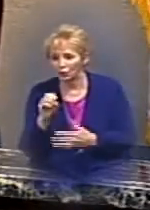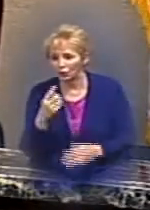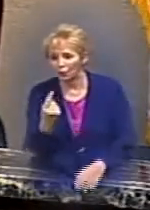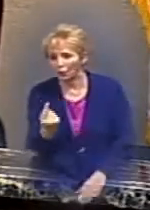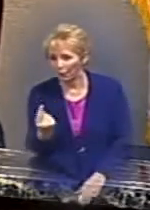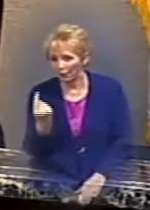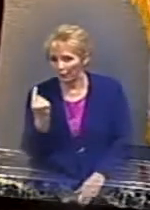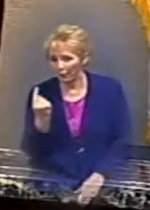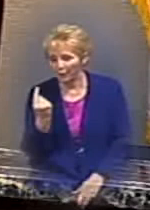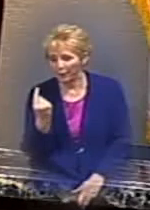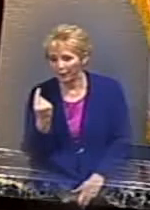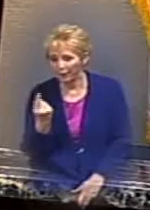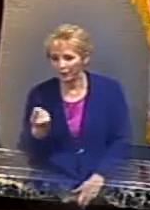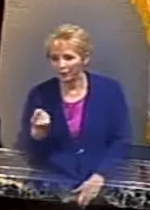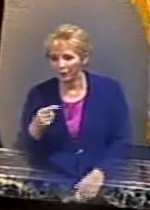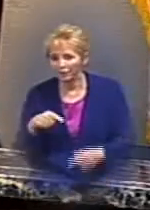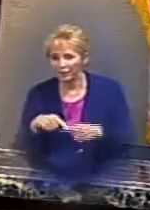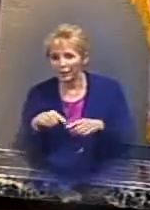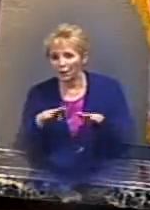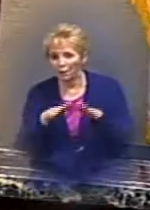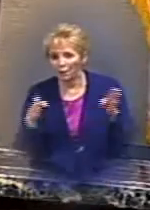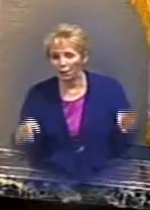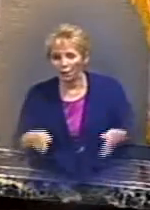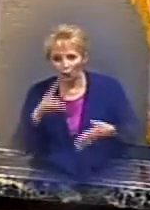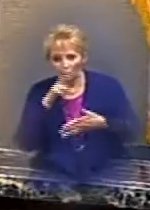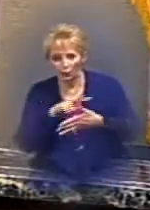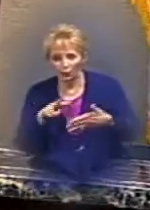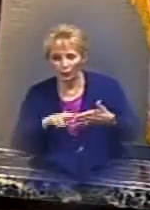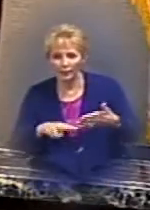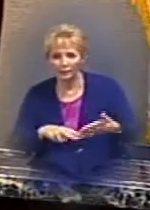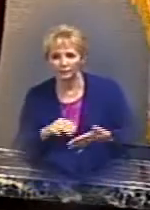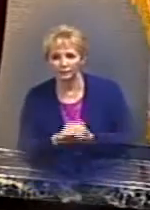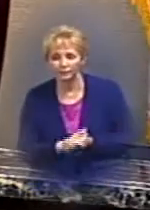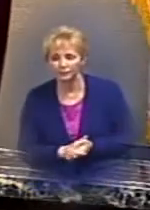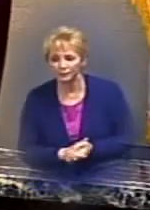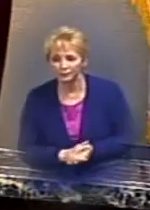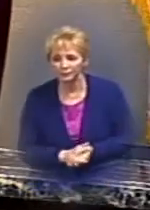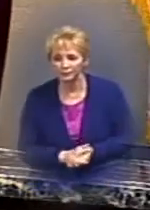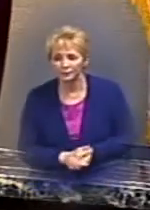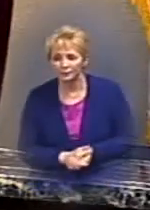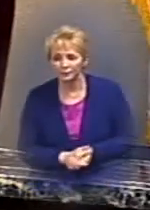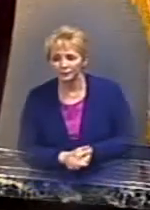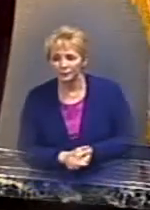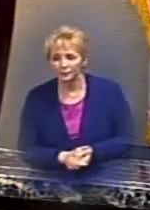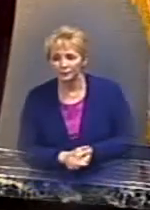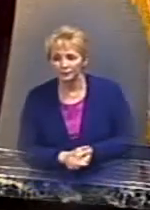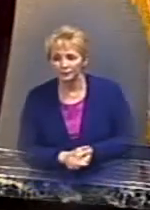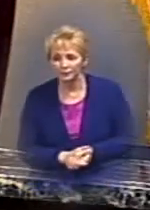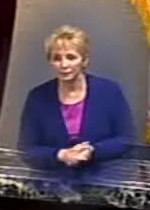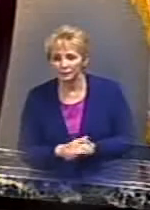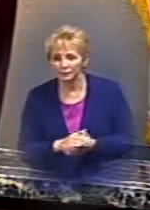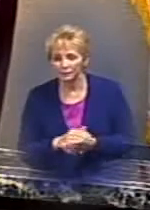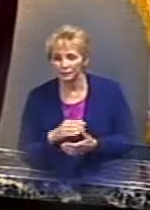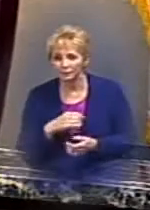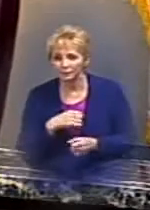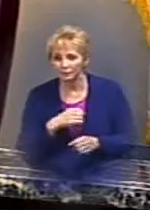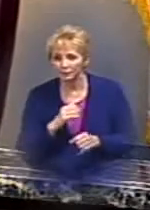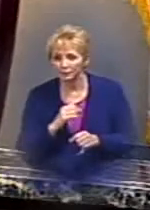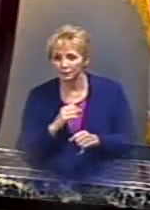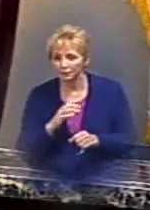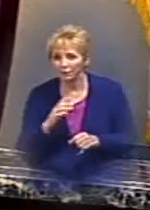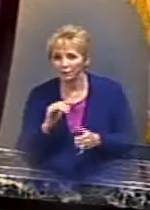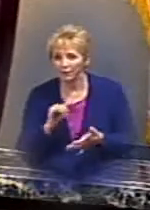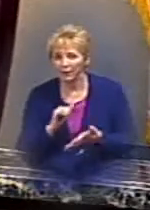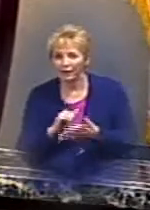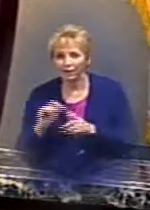up to the podium, and I'm going to read the resolution. Make sure I'm reading the right one. Yeah. Okay.